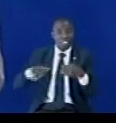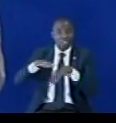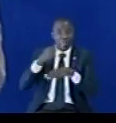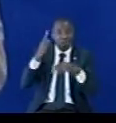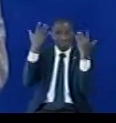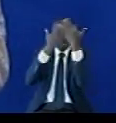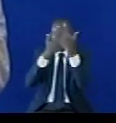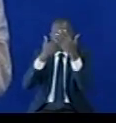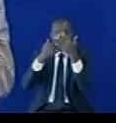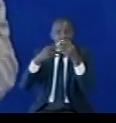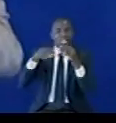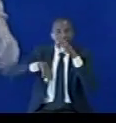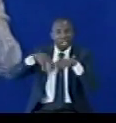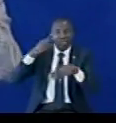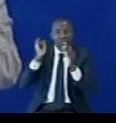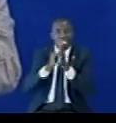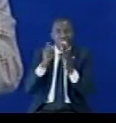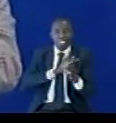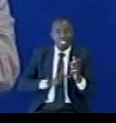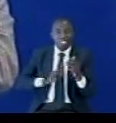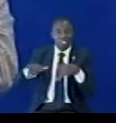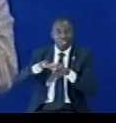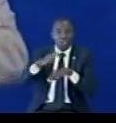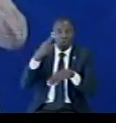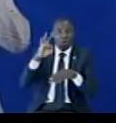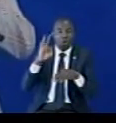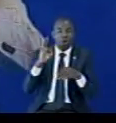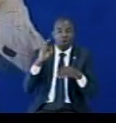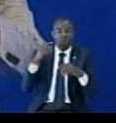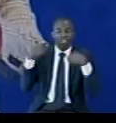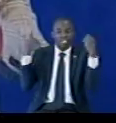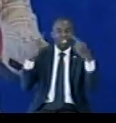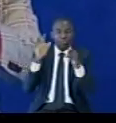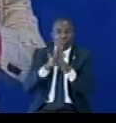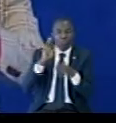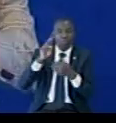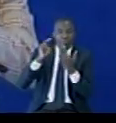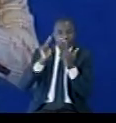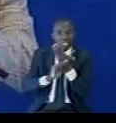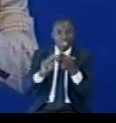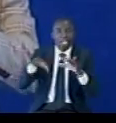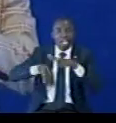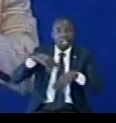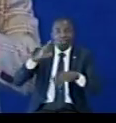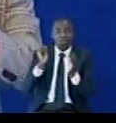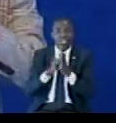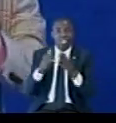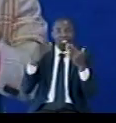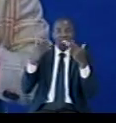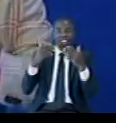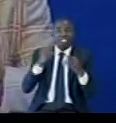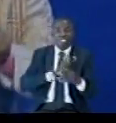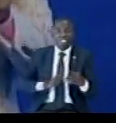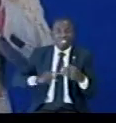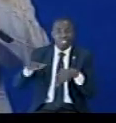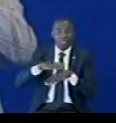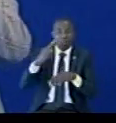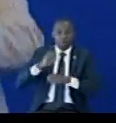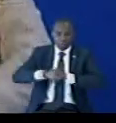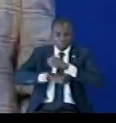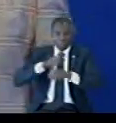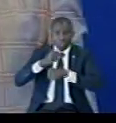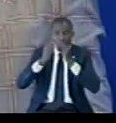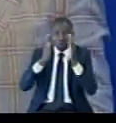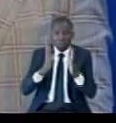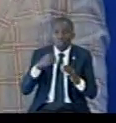of sinfulness, out of that kingdom of evil, out of the kingdom of the sufferers, who